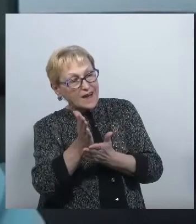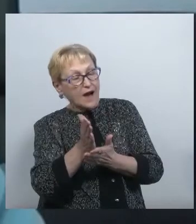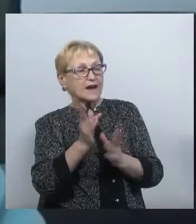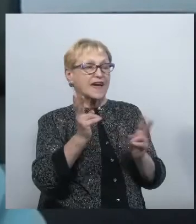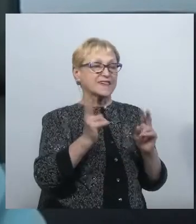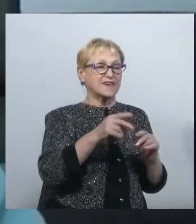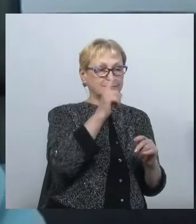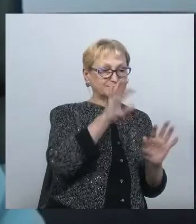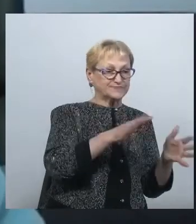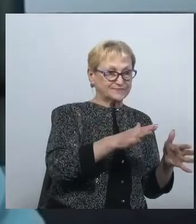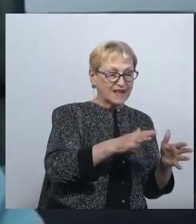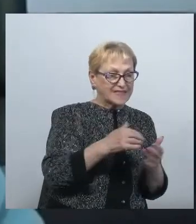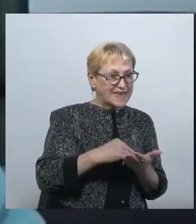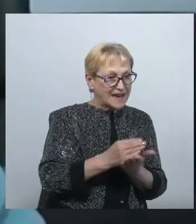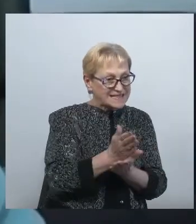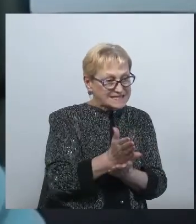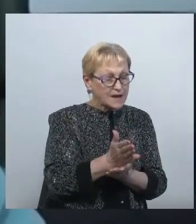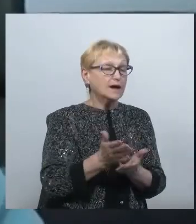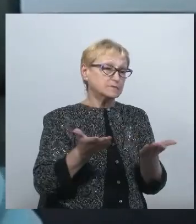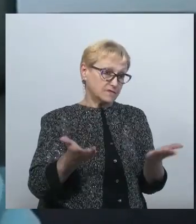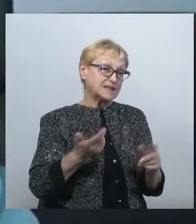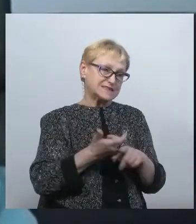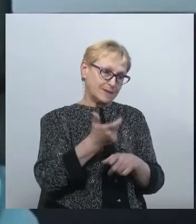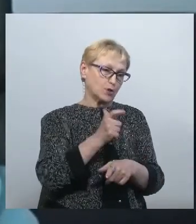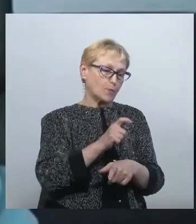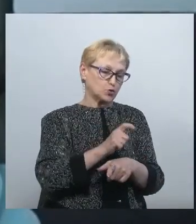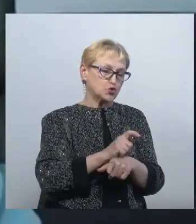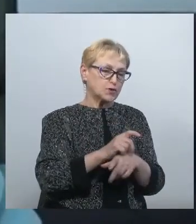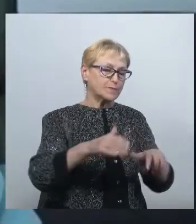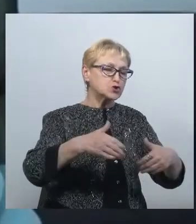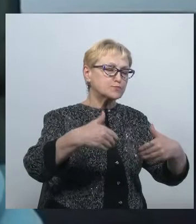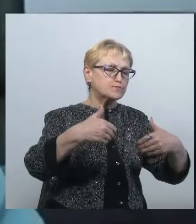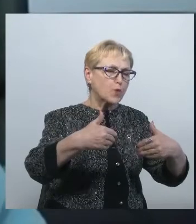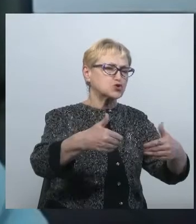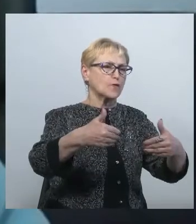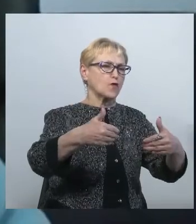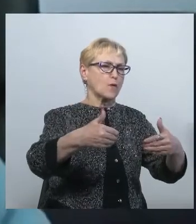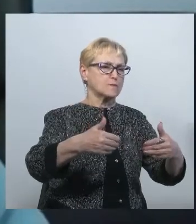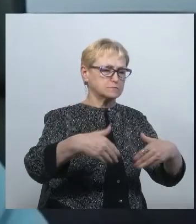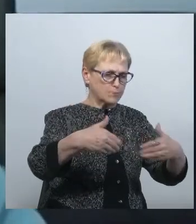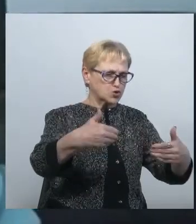are of high quality and which are not, I think it would be a powerful